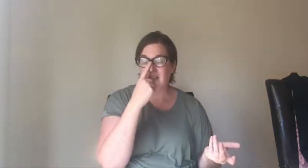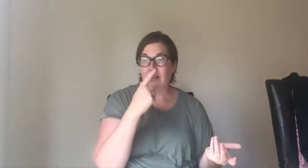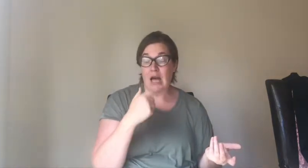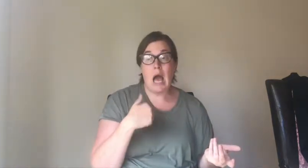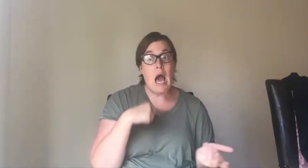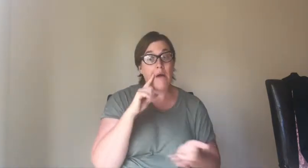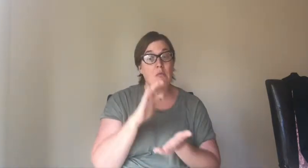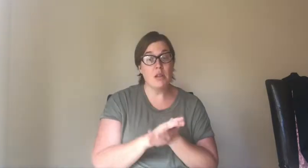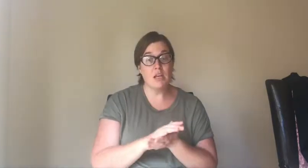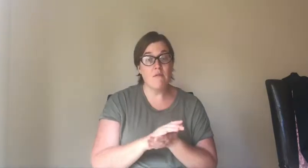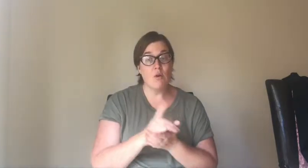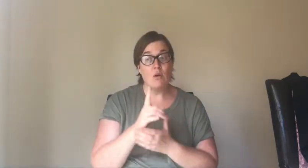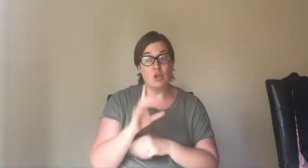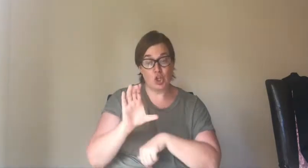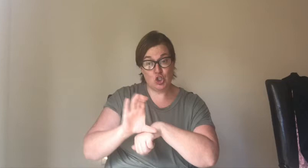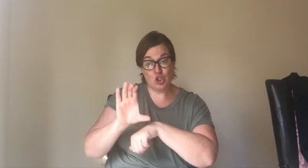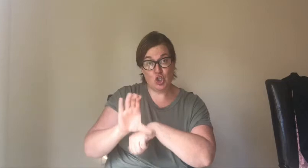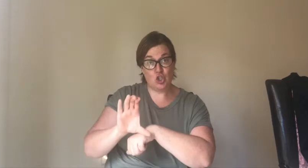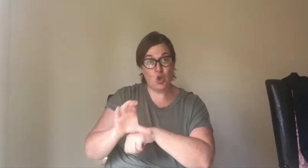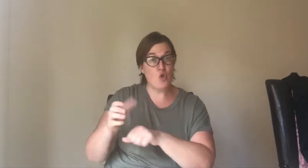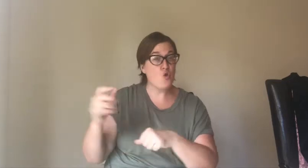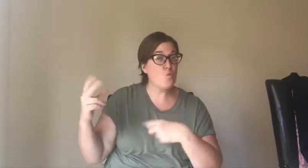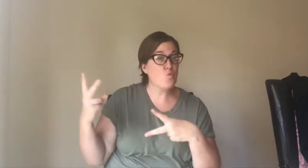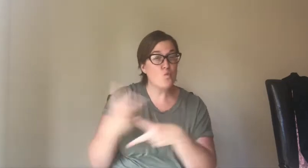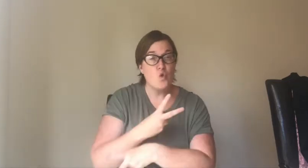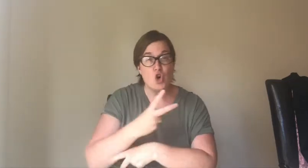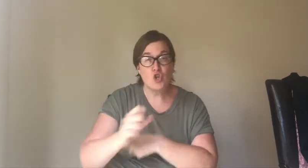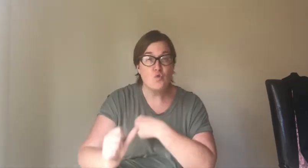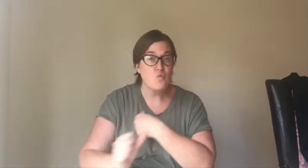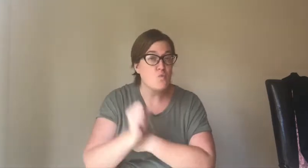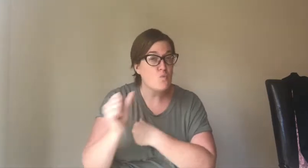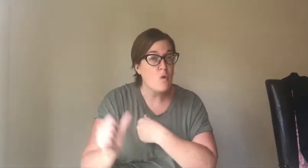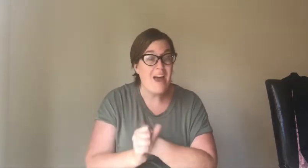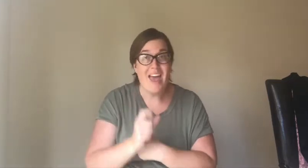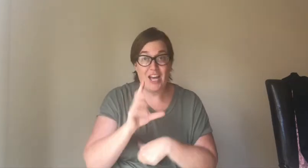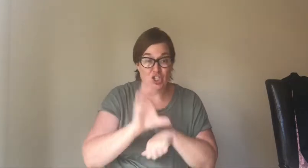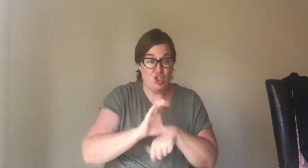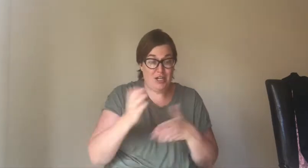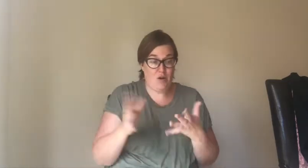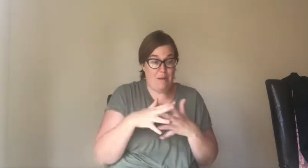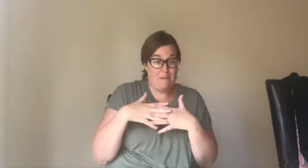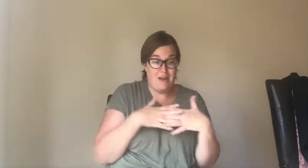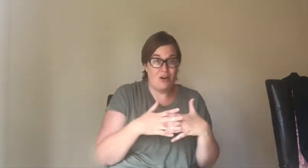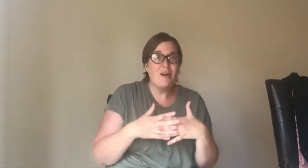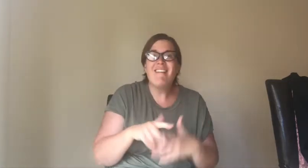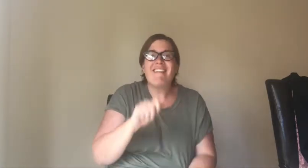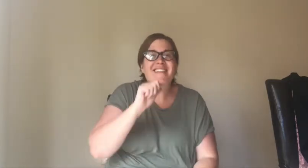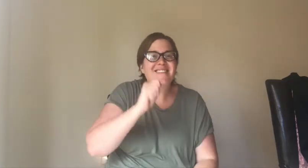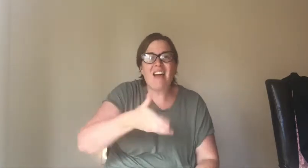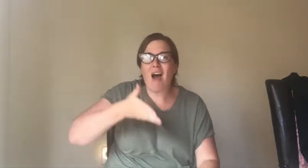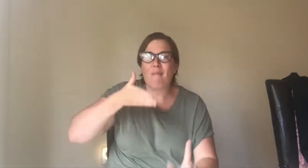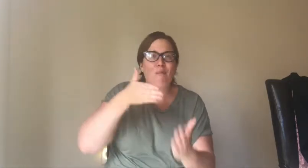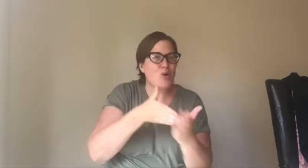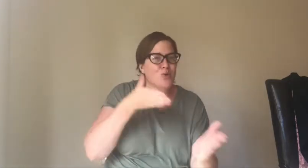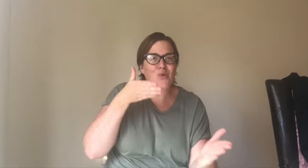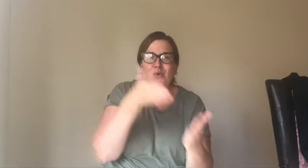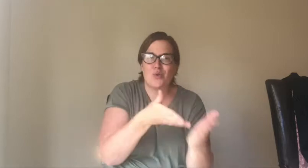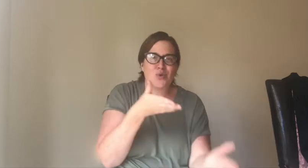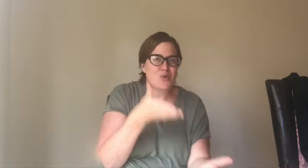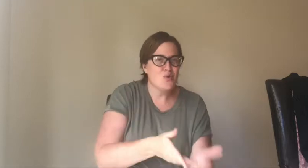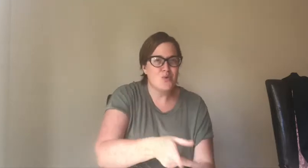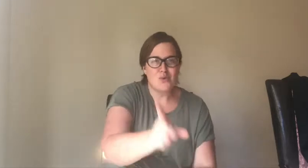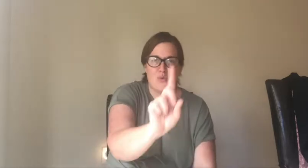divorce rate is just as high in the church as it is outside the church. People fall in character just as often.